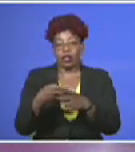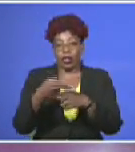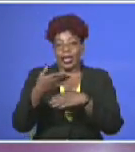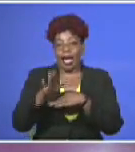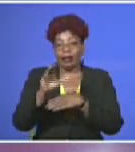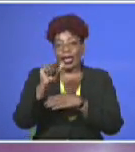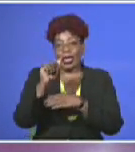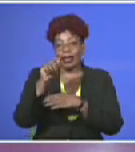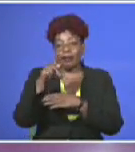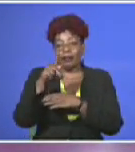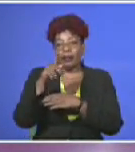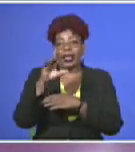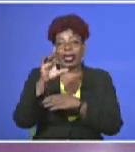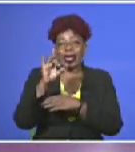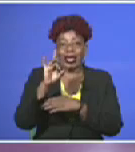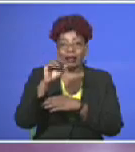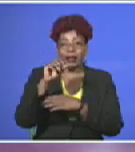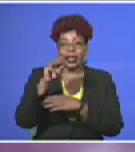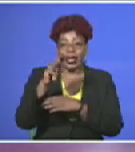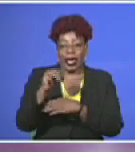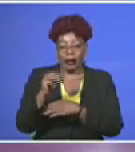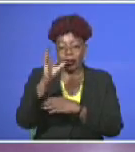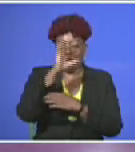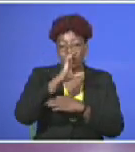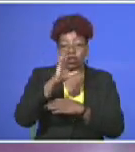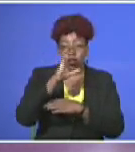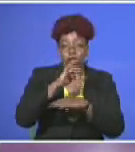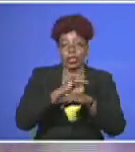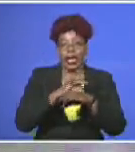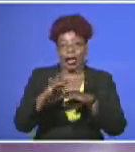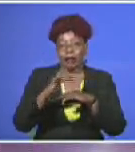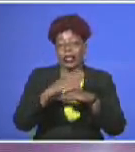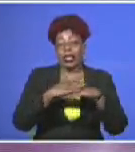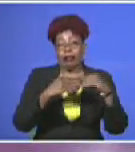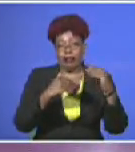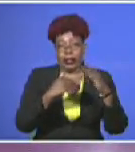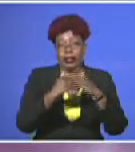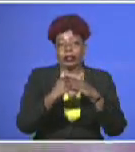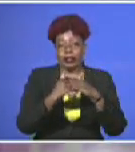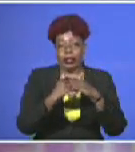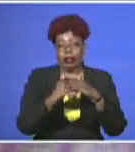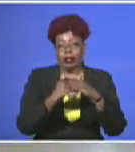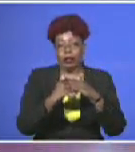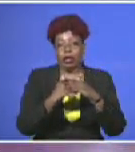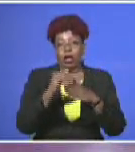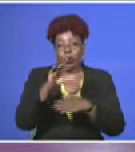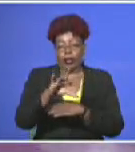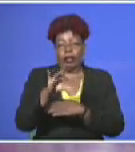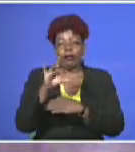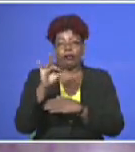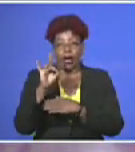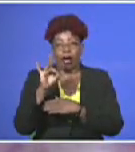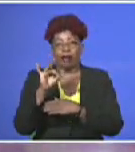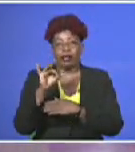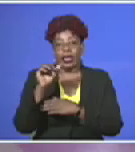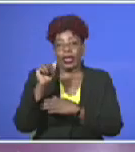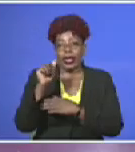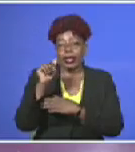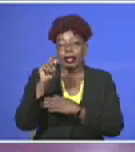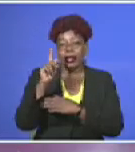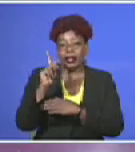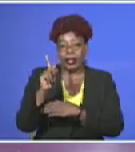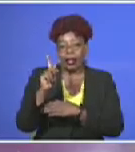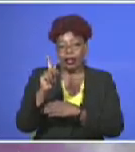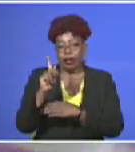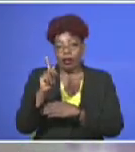after 8 p.m. Saturday, officers searched an abandoned building on West Street and Rupert Dane Lane, where they recovered an AK-47